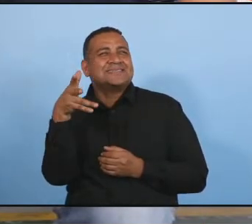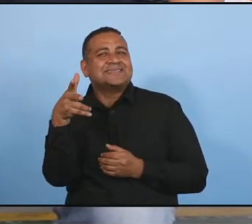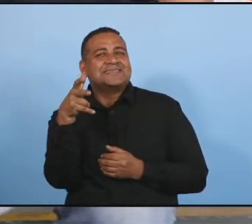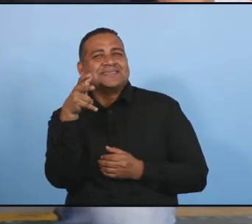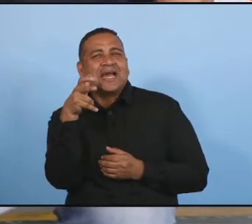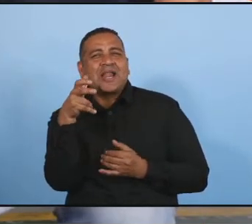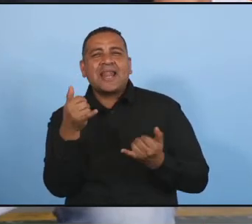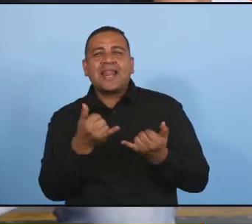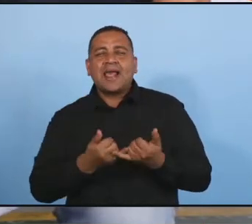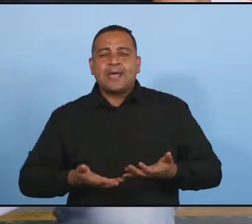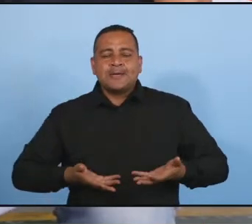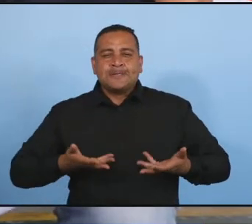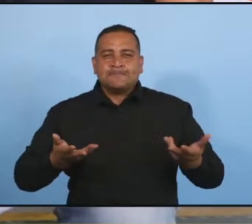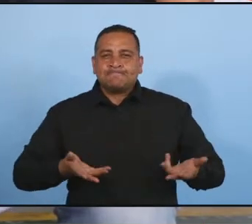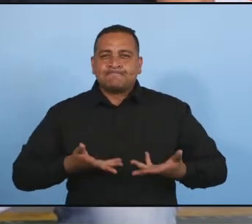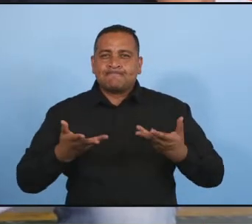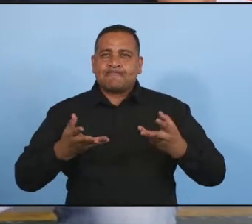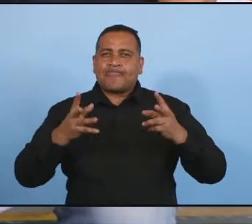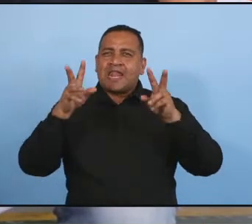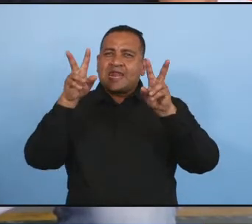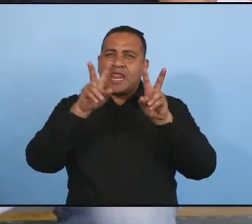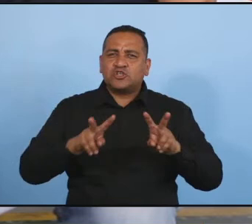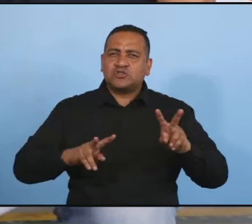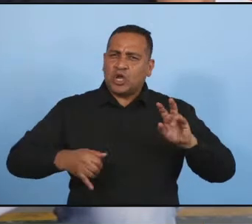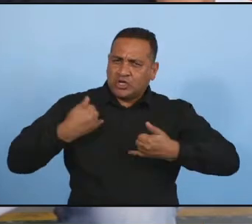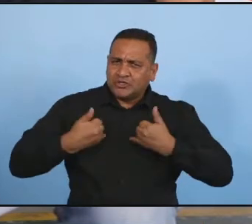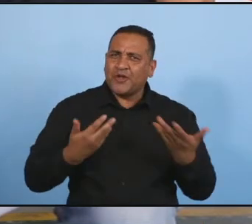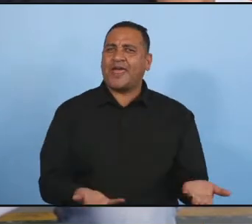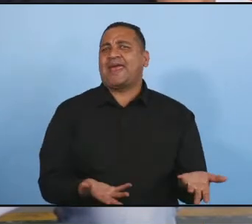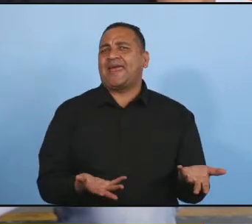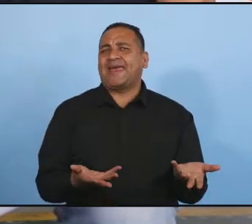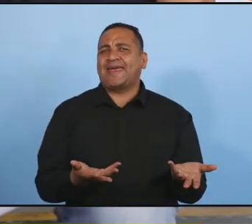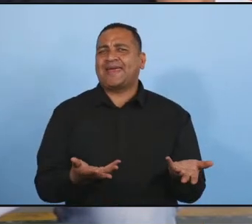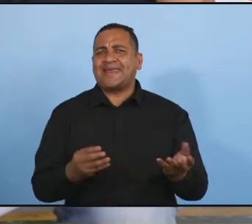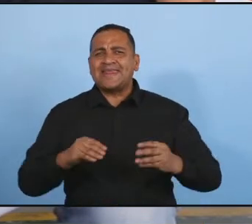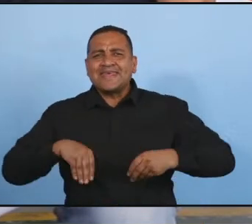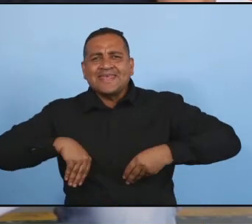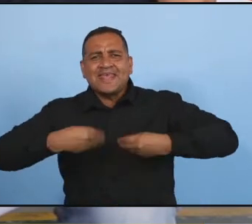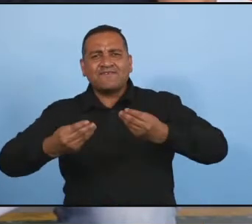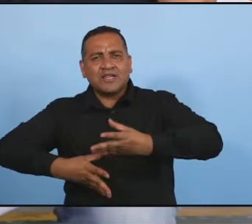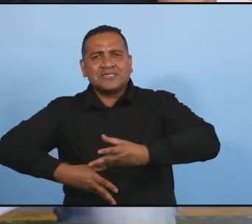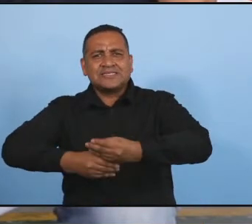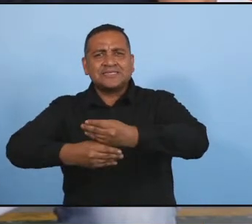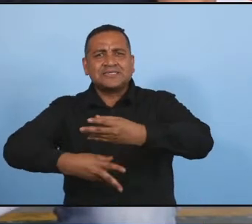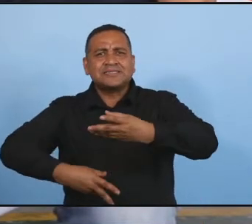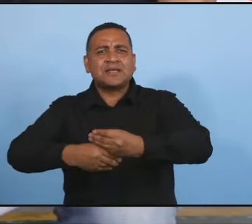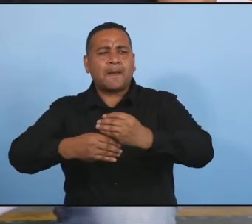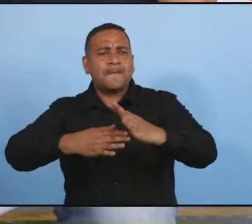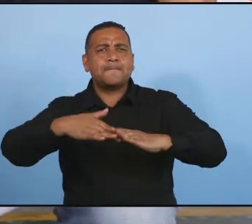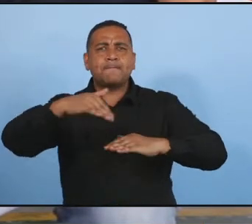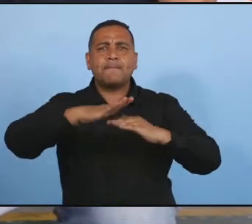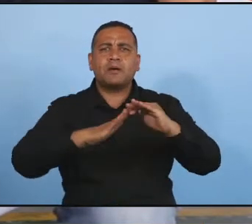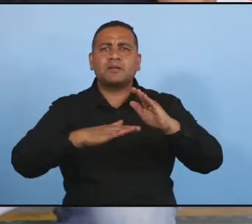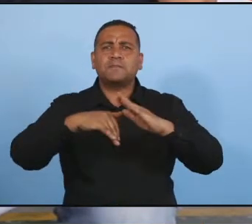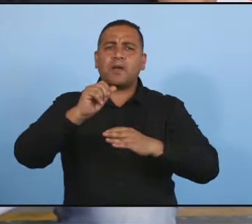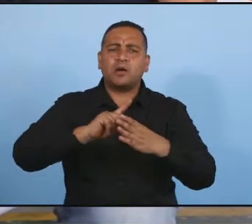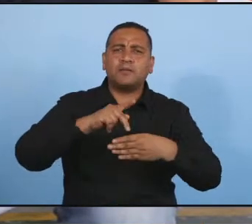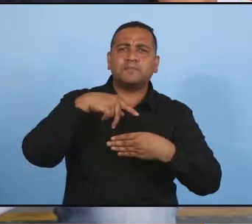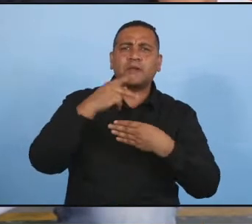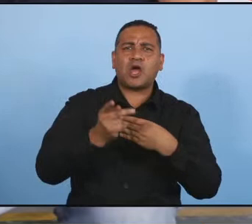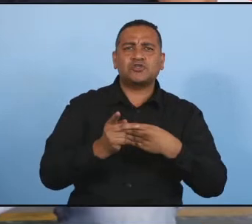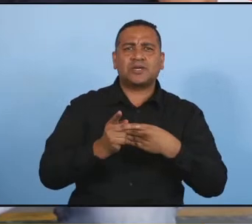is fun. We give our students extra things to do, little extra projects to kind of push them and build them and grow